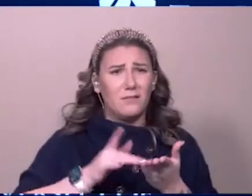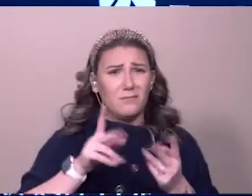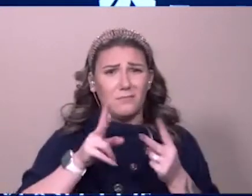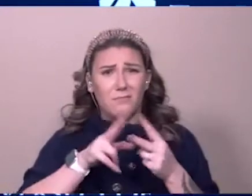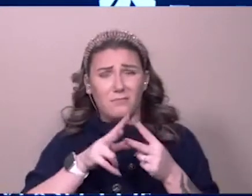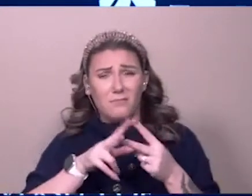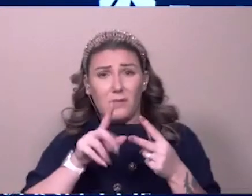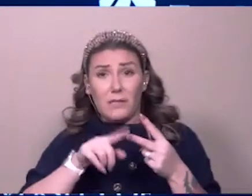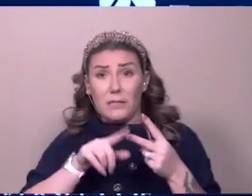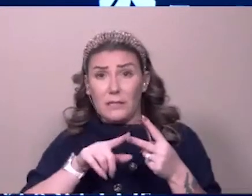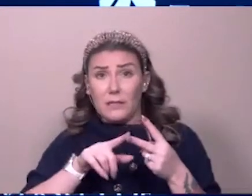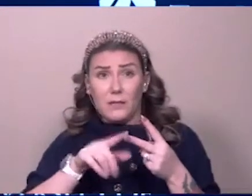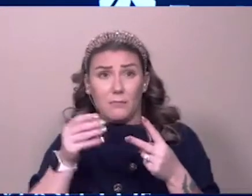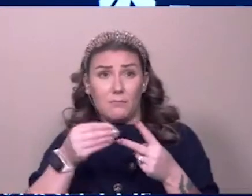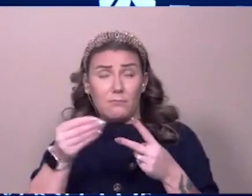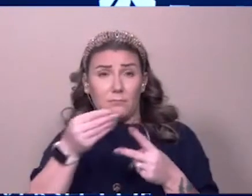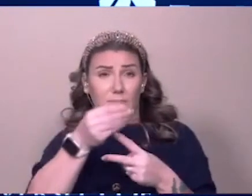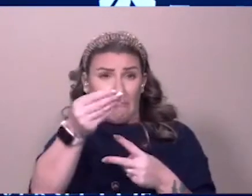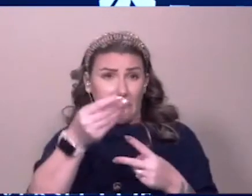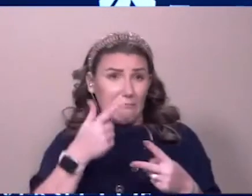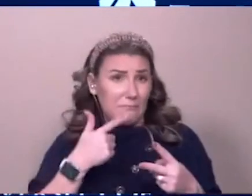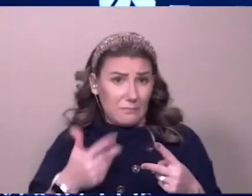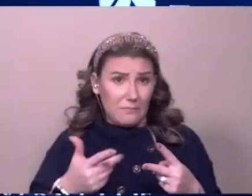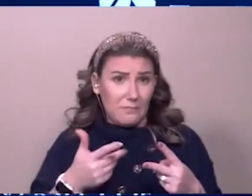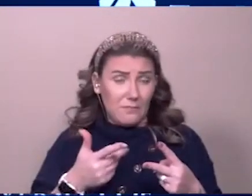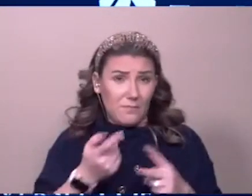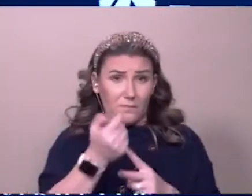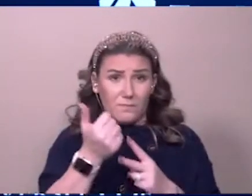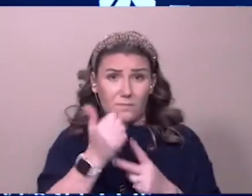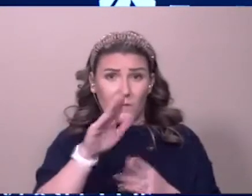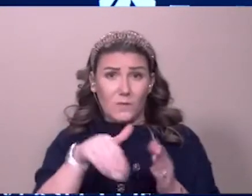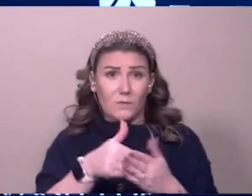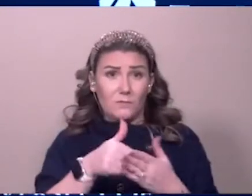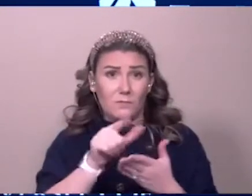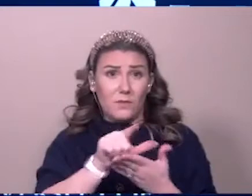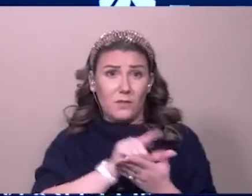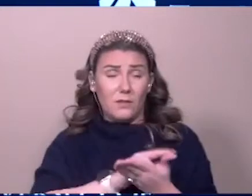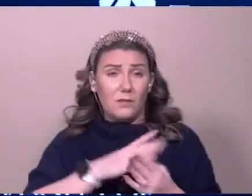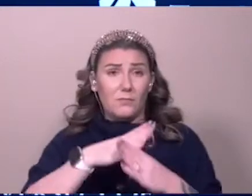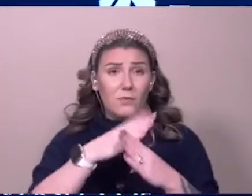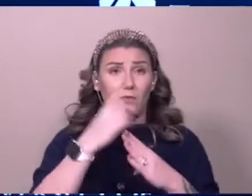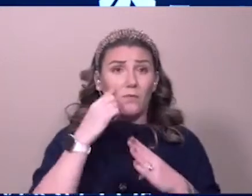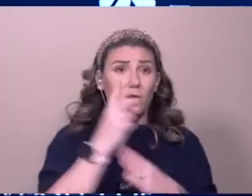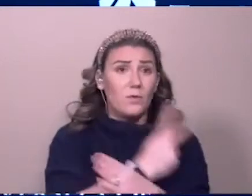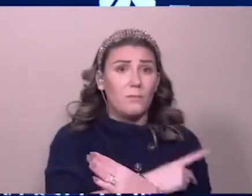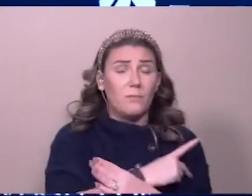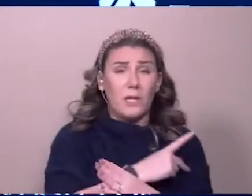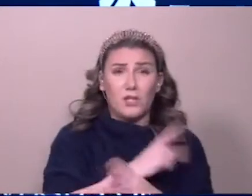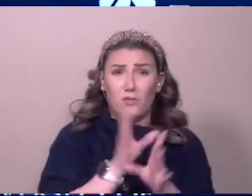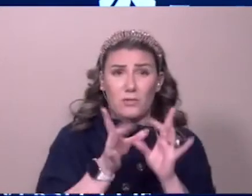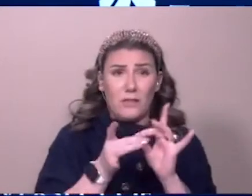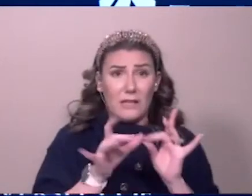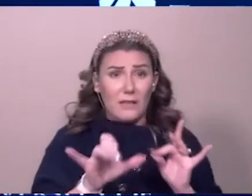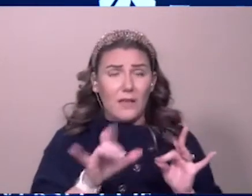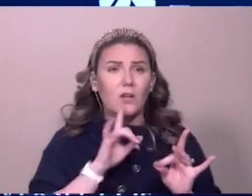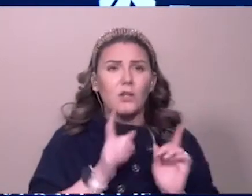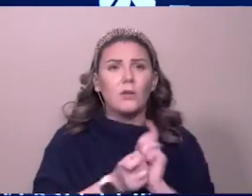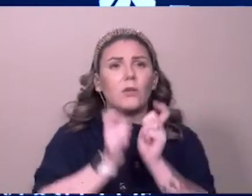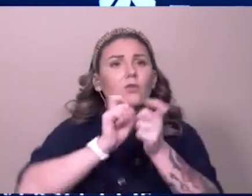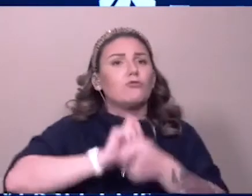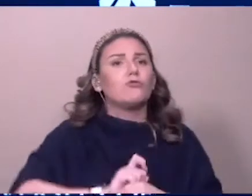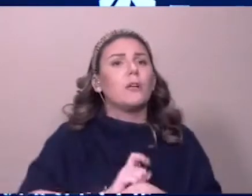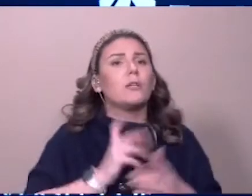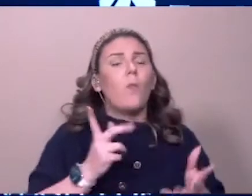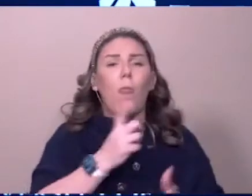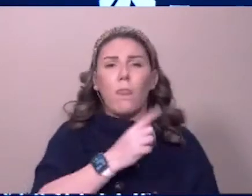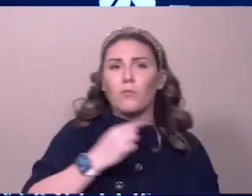and ivermectin, and removing all the legal protections and other things for patients around that, you shift the risk